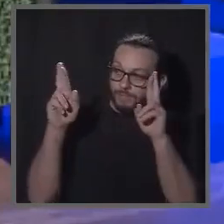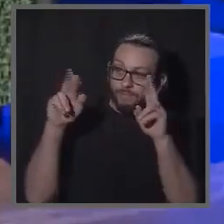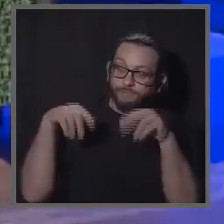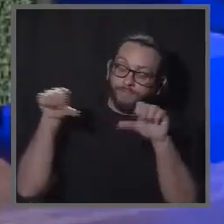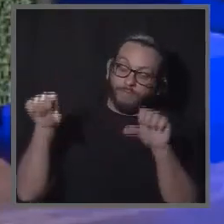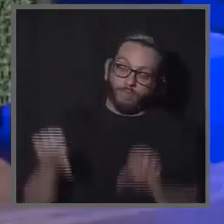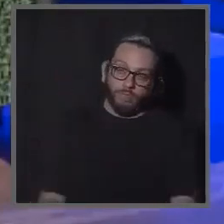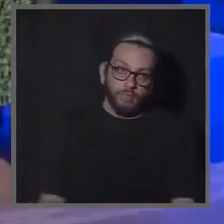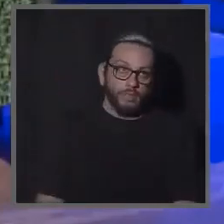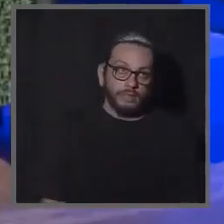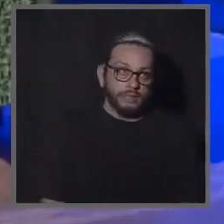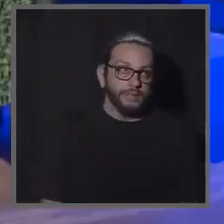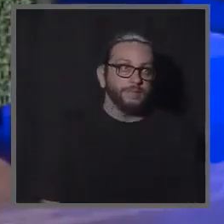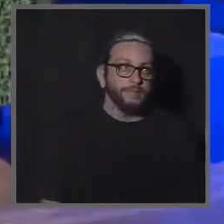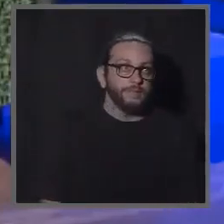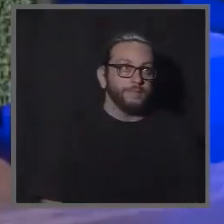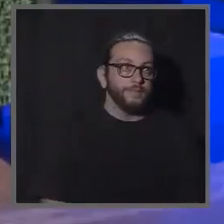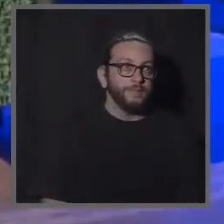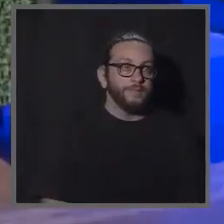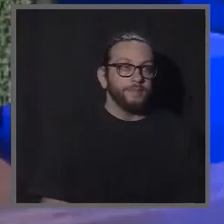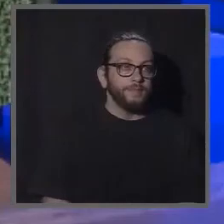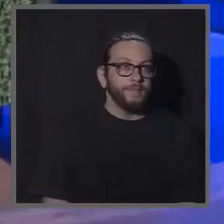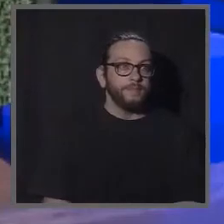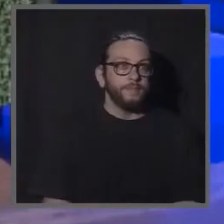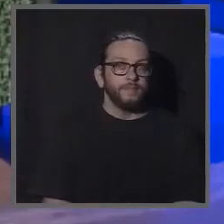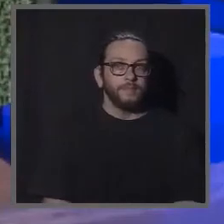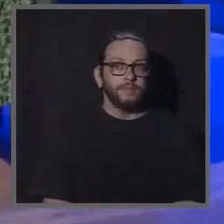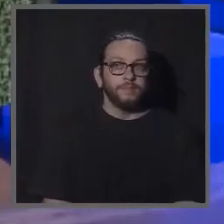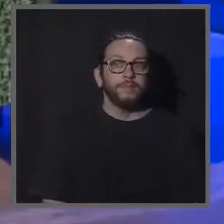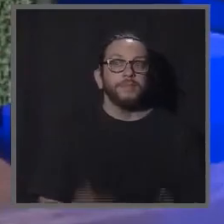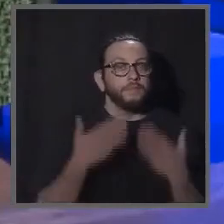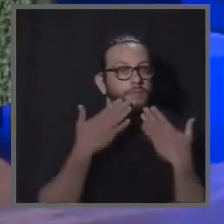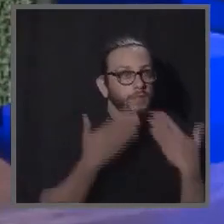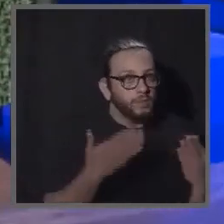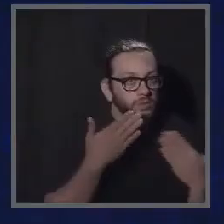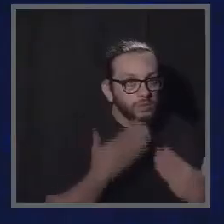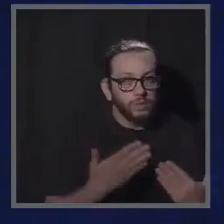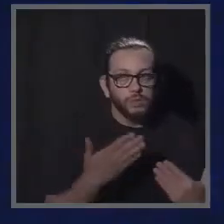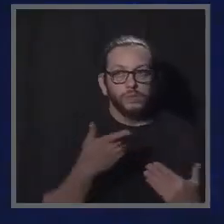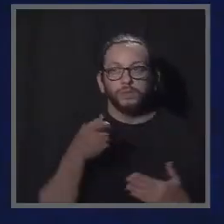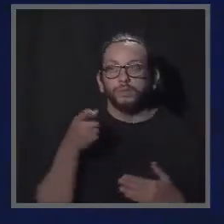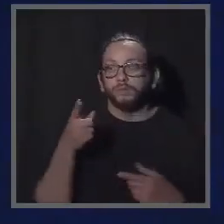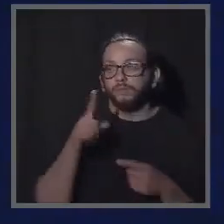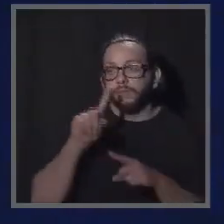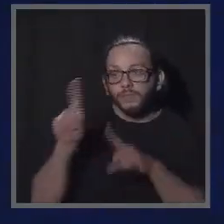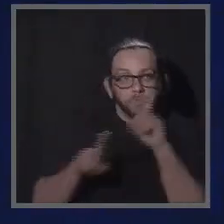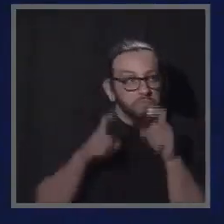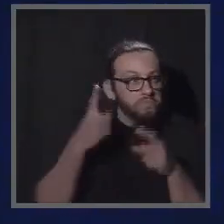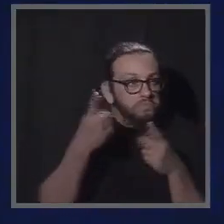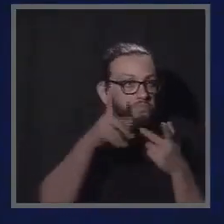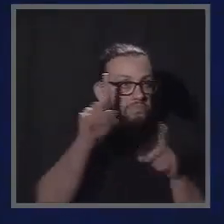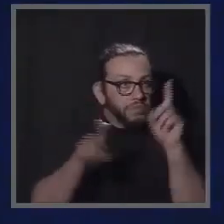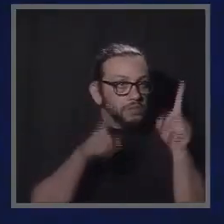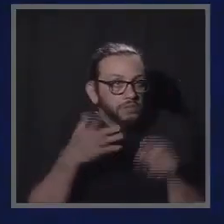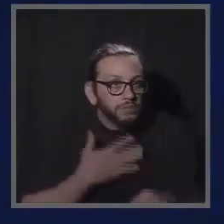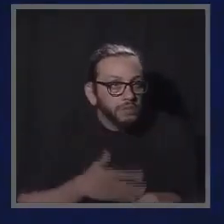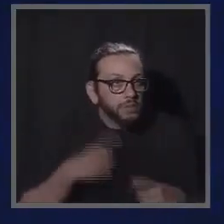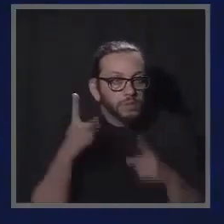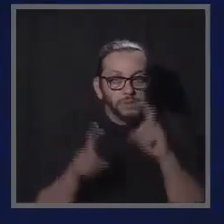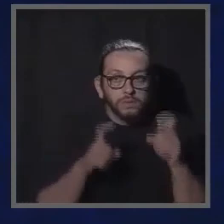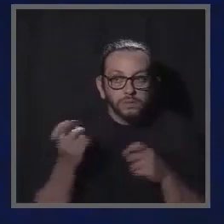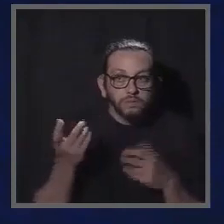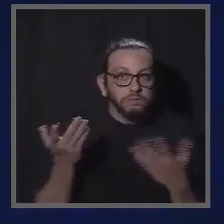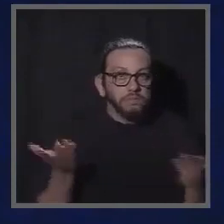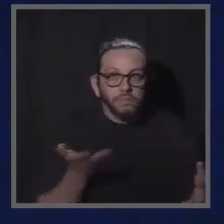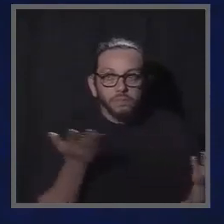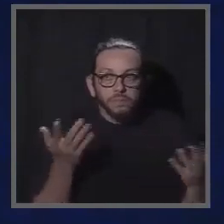nowadays. Many thanks, Hugo. I don't know if muito obrigado. E penso que, entretanto, há questões que